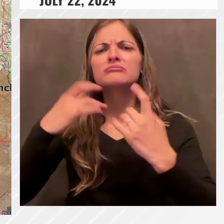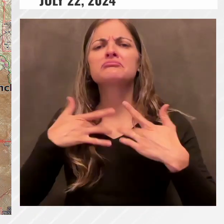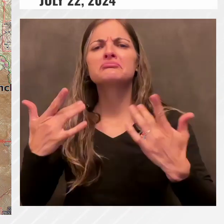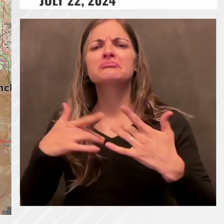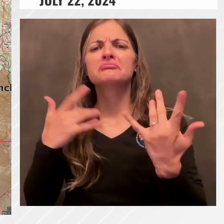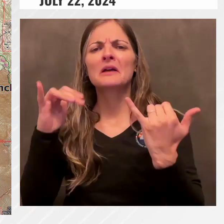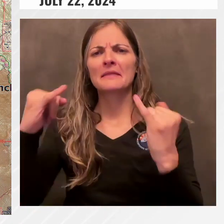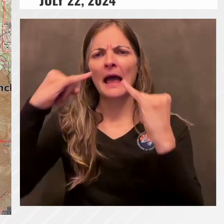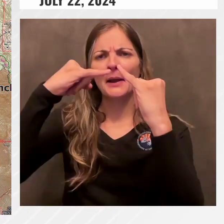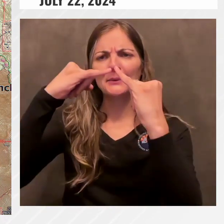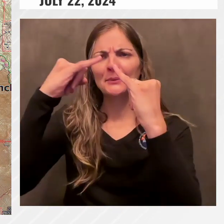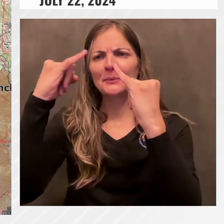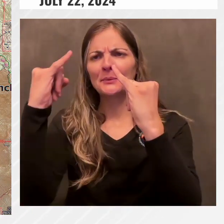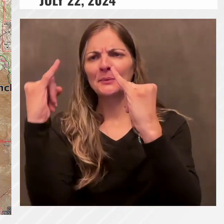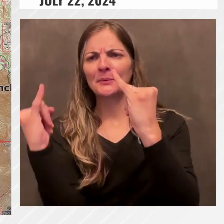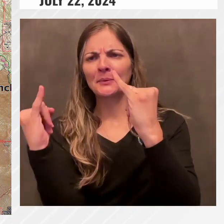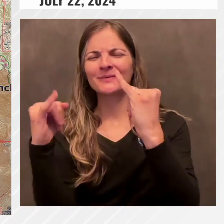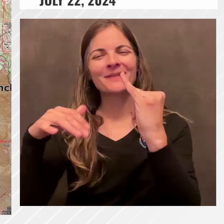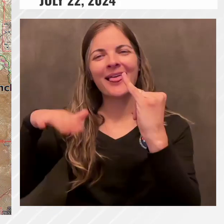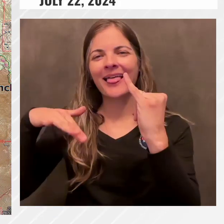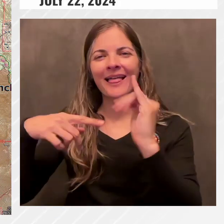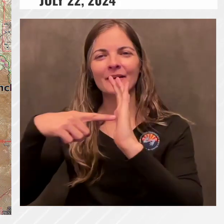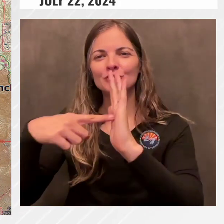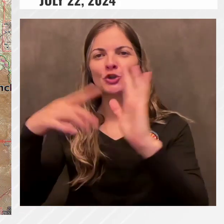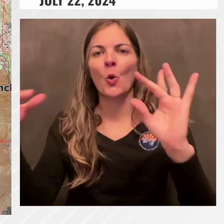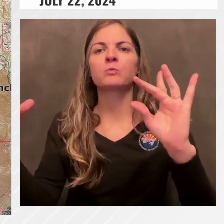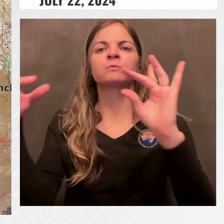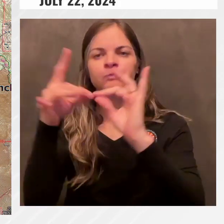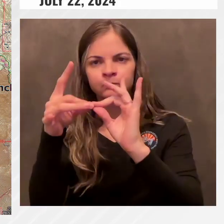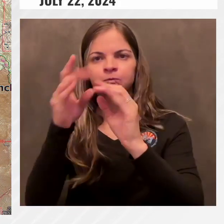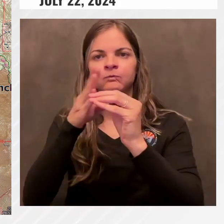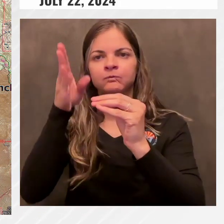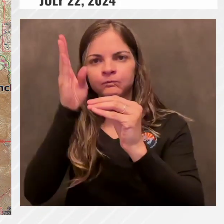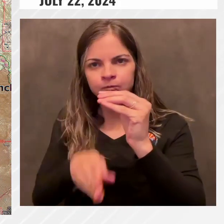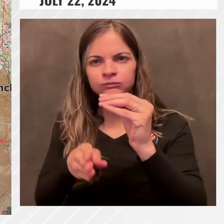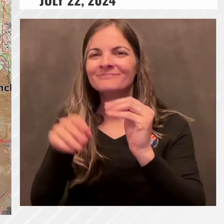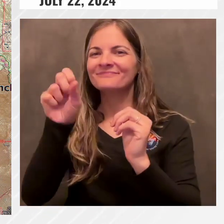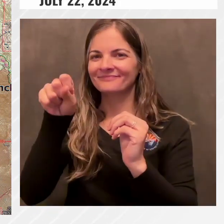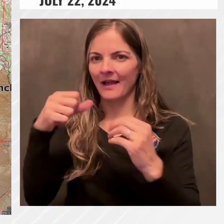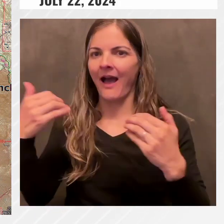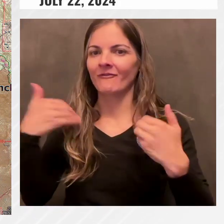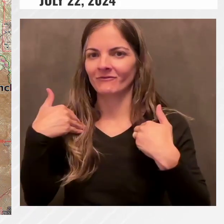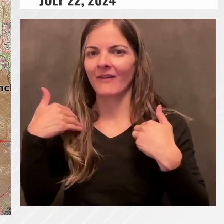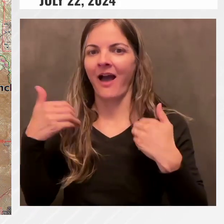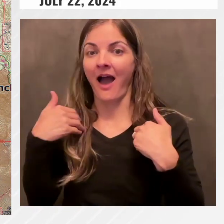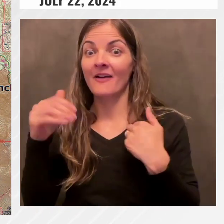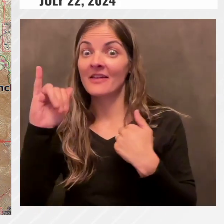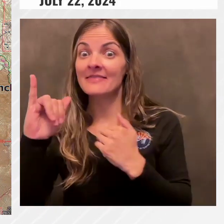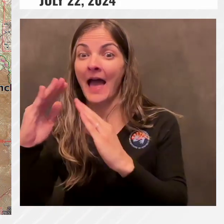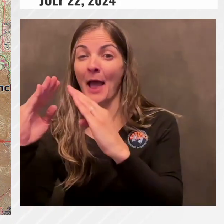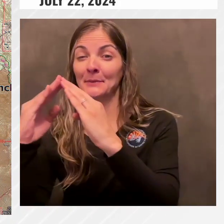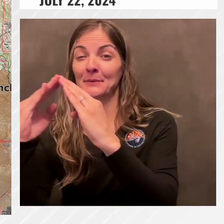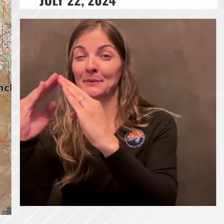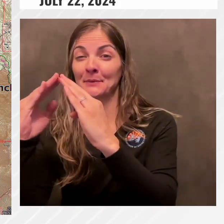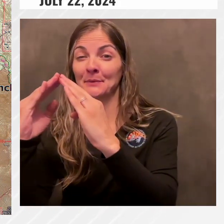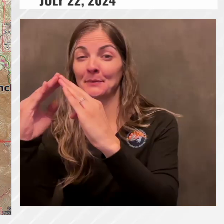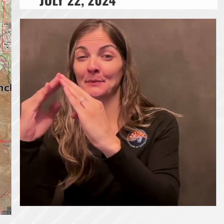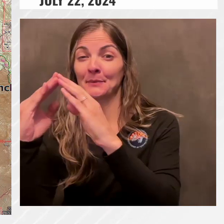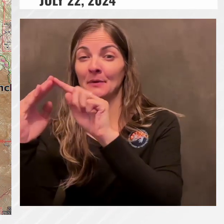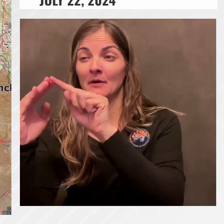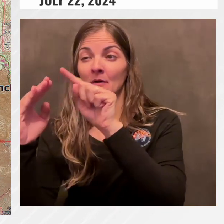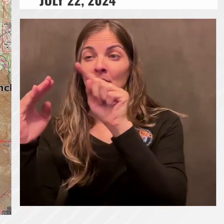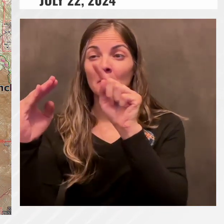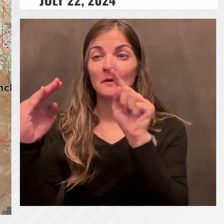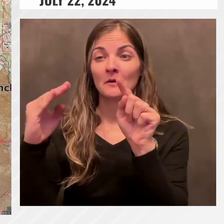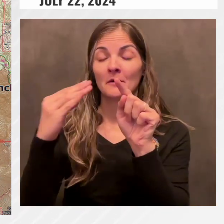that it's completed. There is completed line from this northernmost tip all the way across to this hand line and dozer